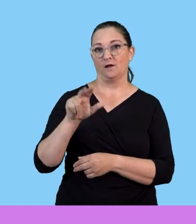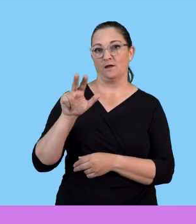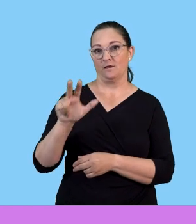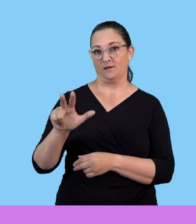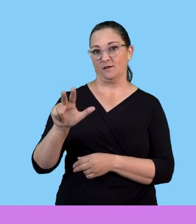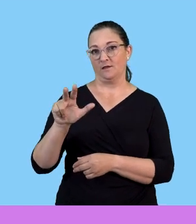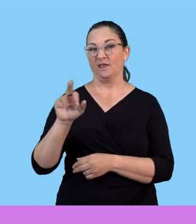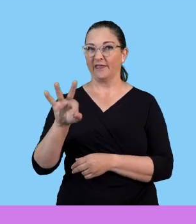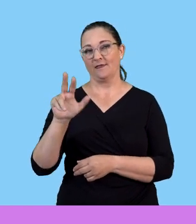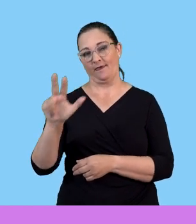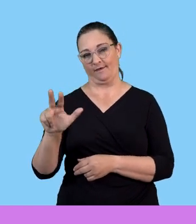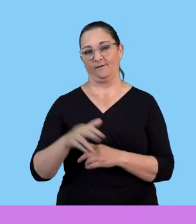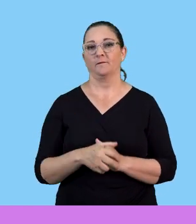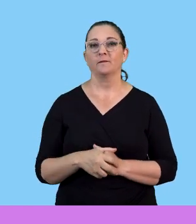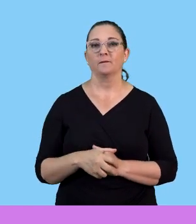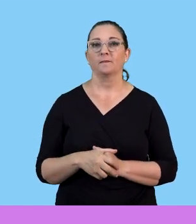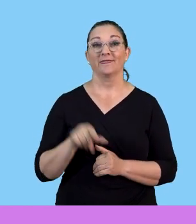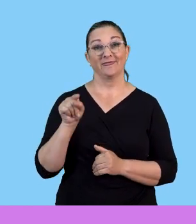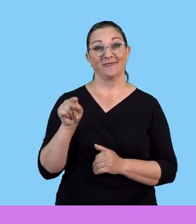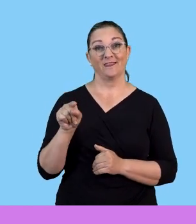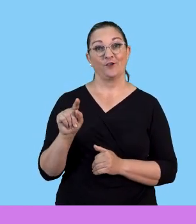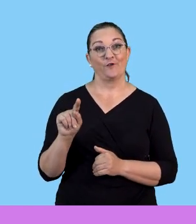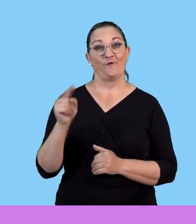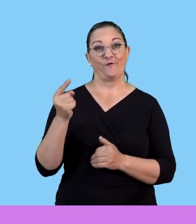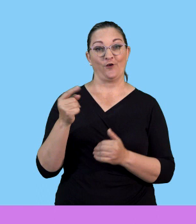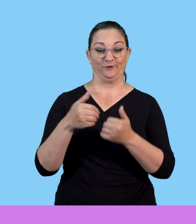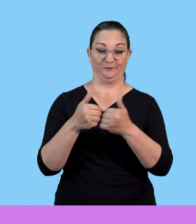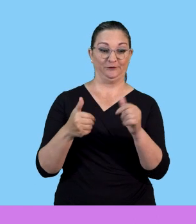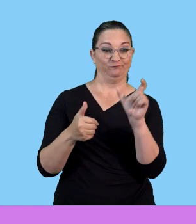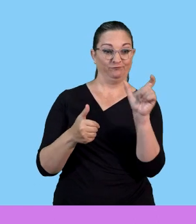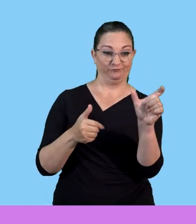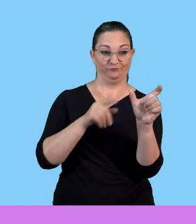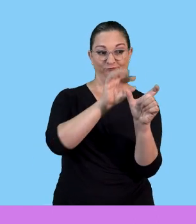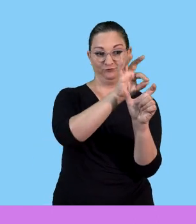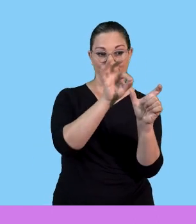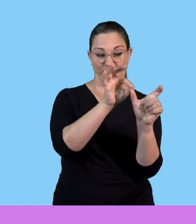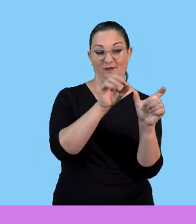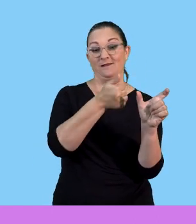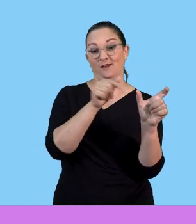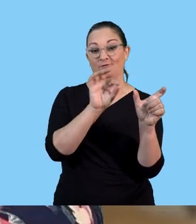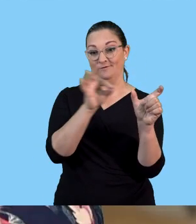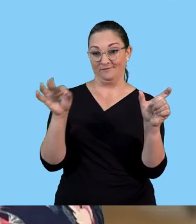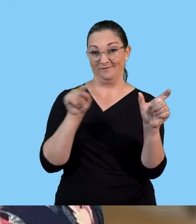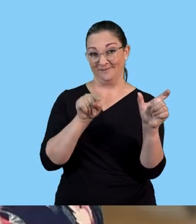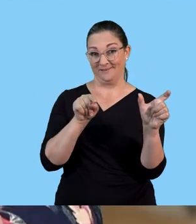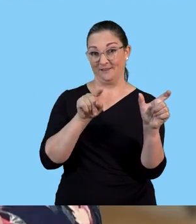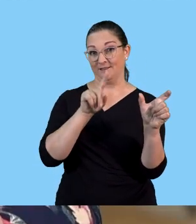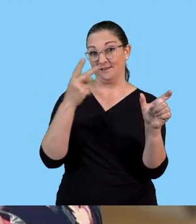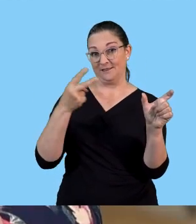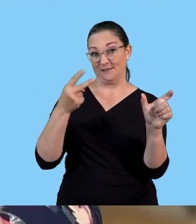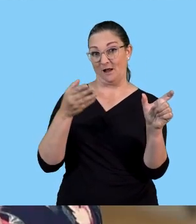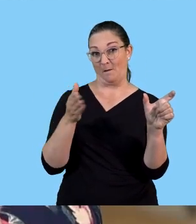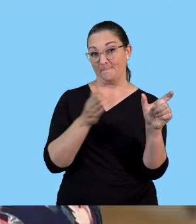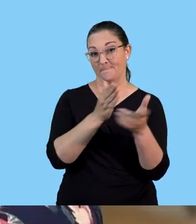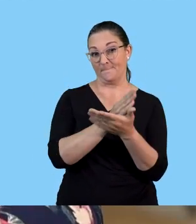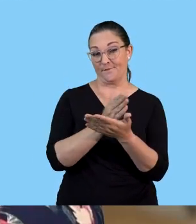Rand 38. And that is the first part. The second part of